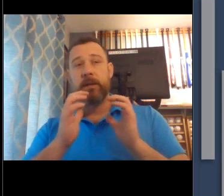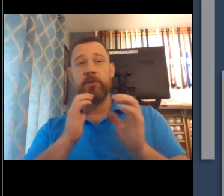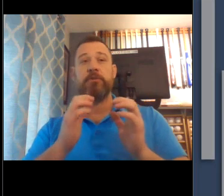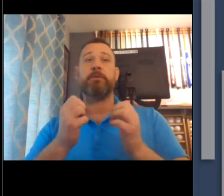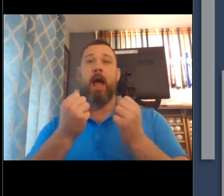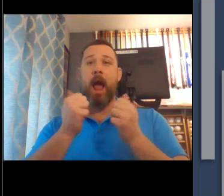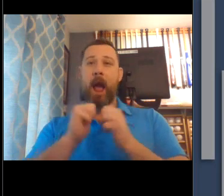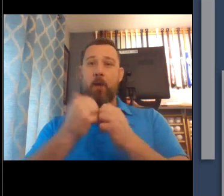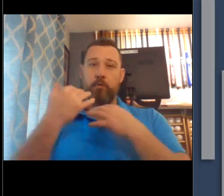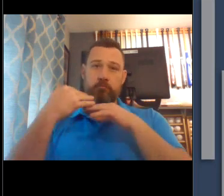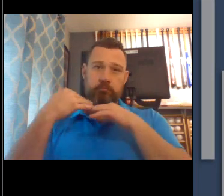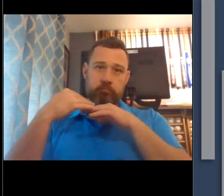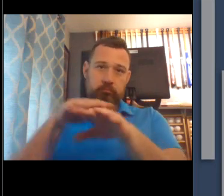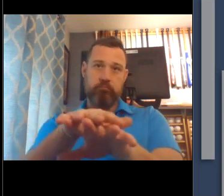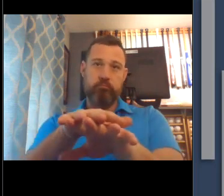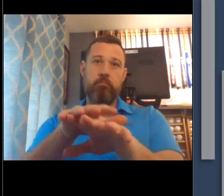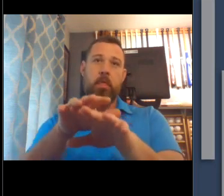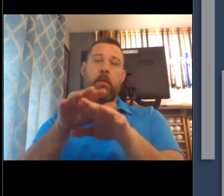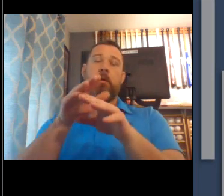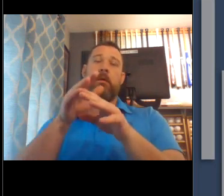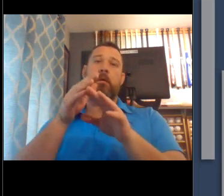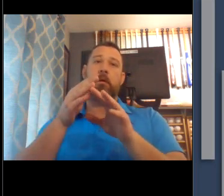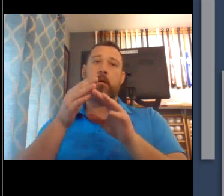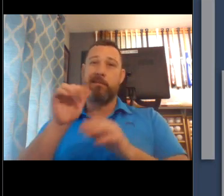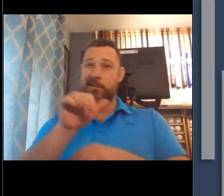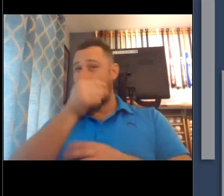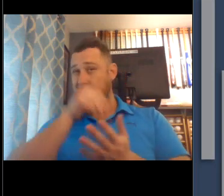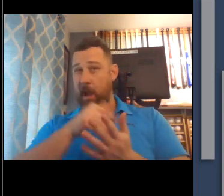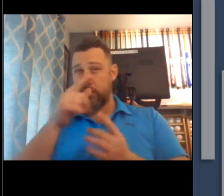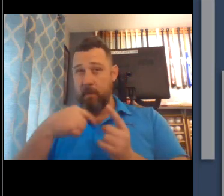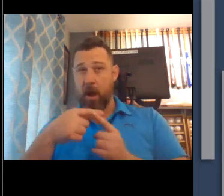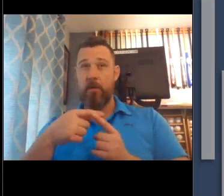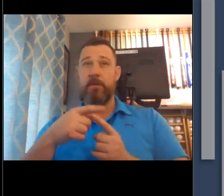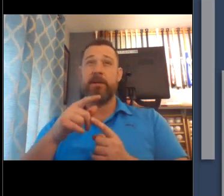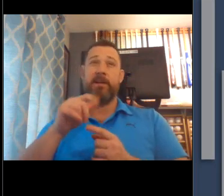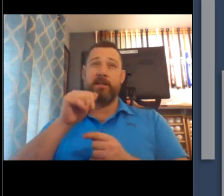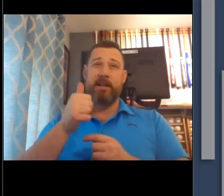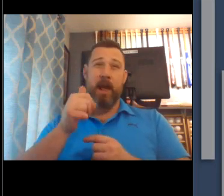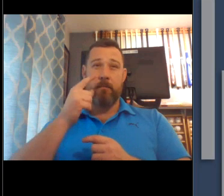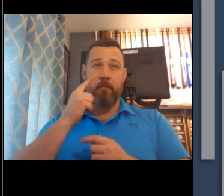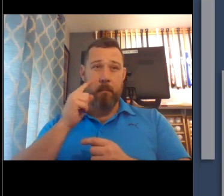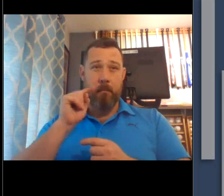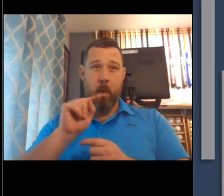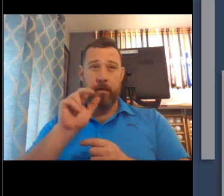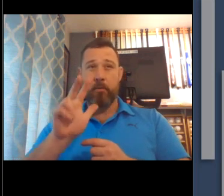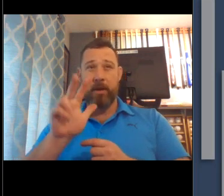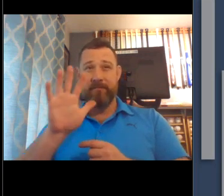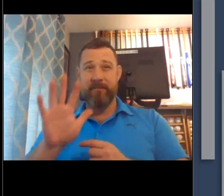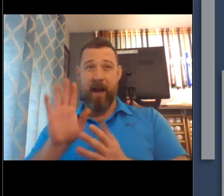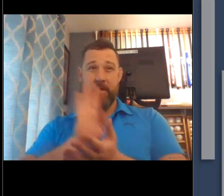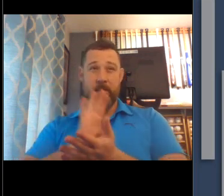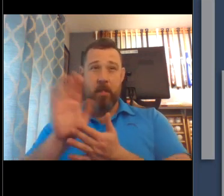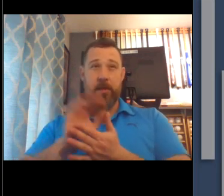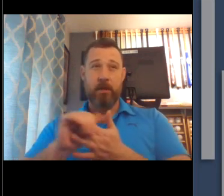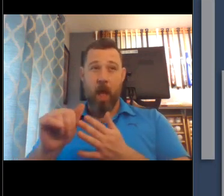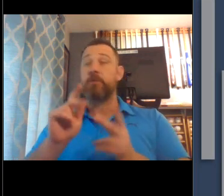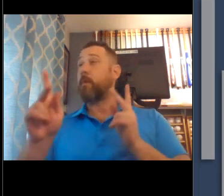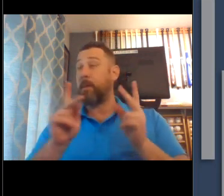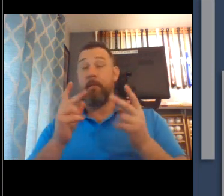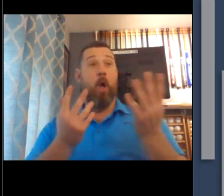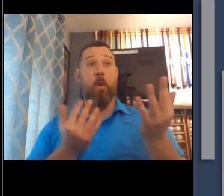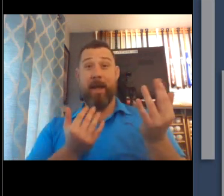this. 10,000 miles, $3.25 billion, but, people are waiting.